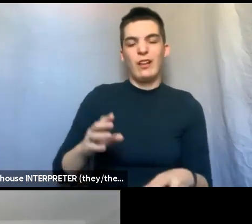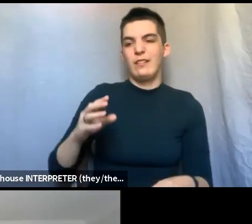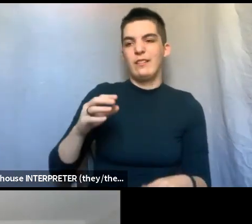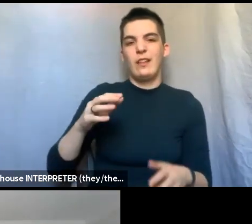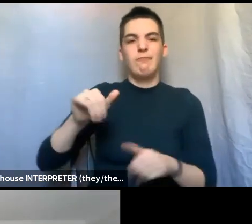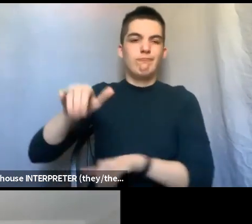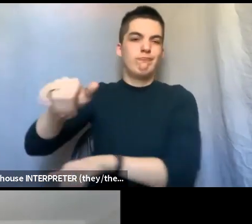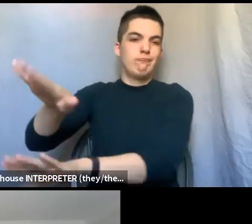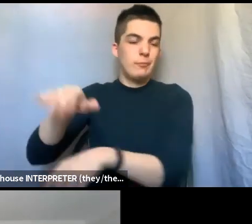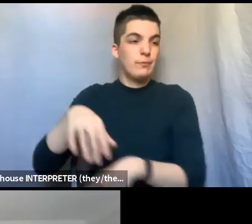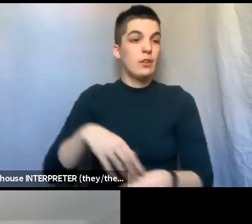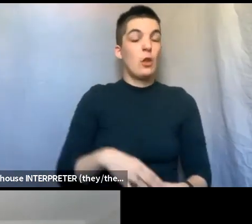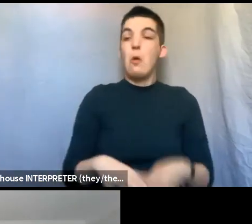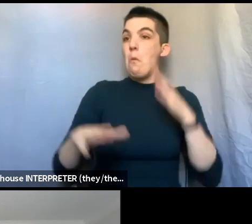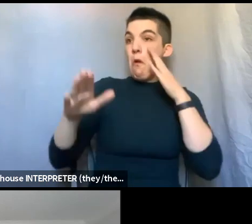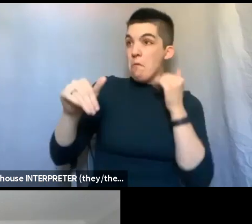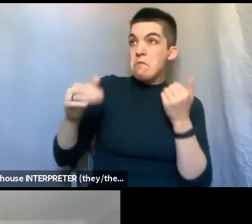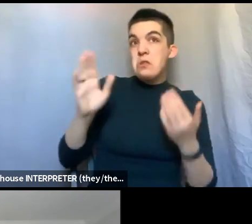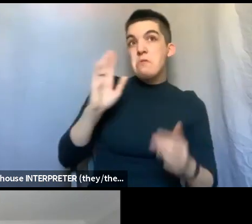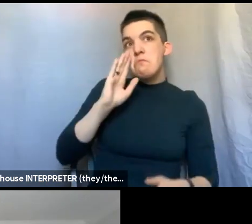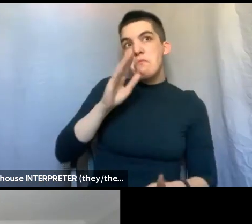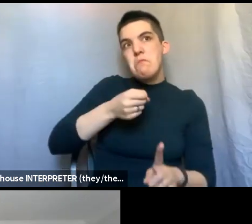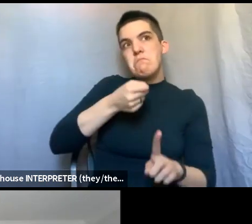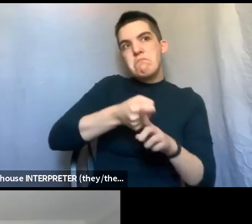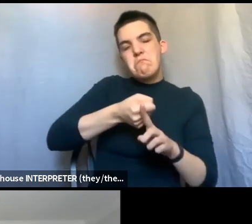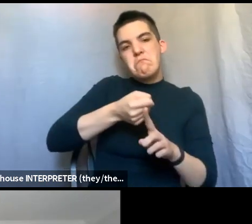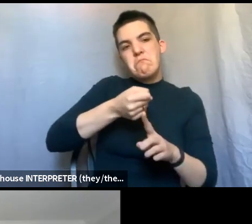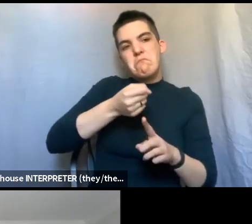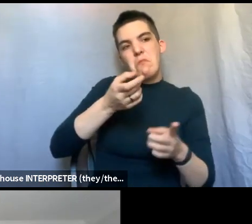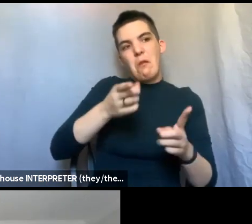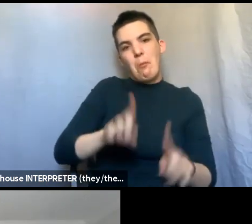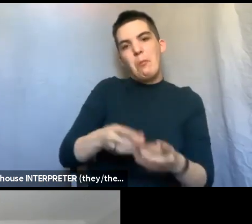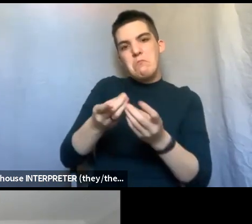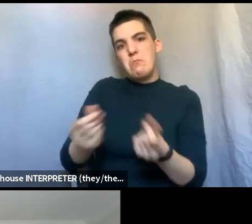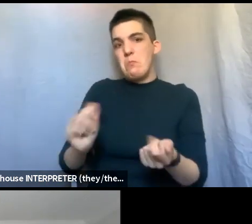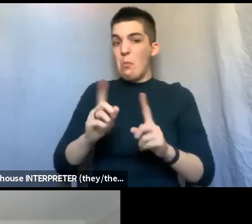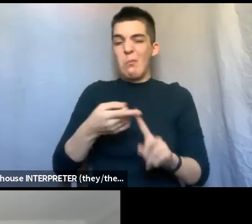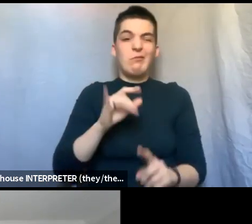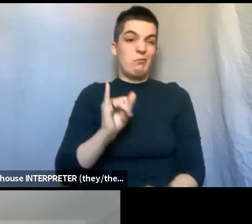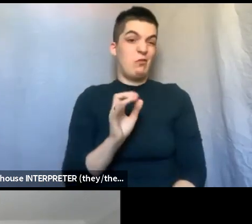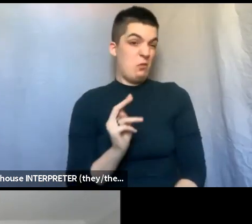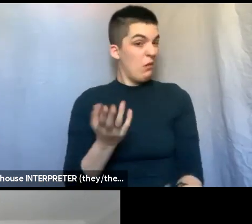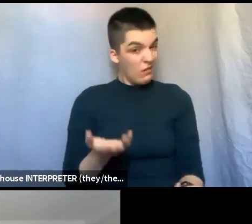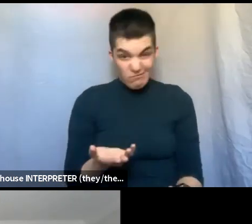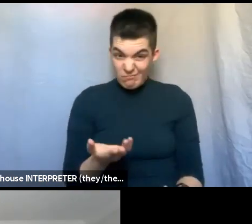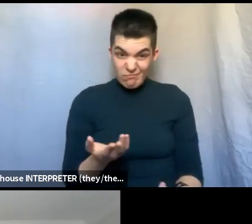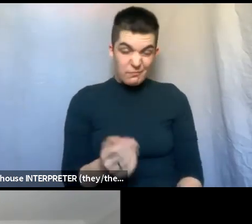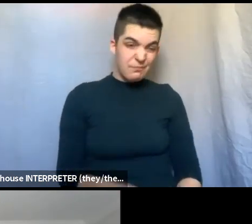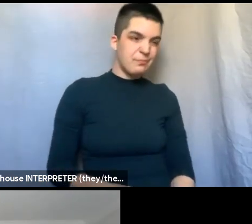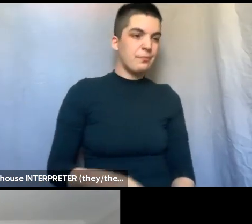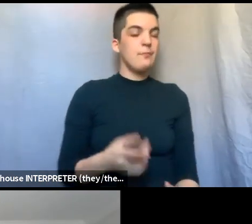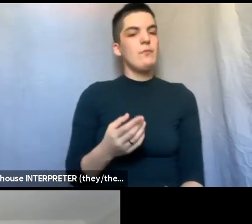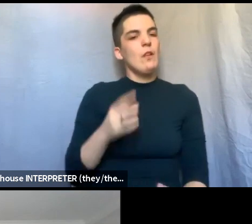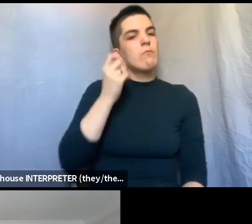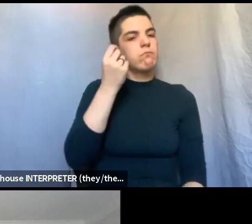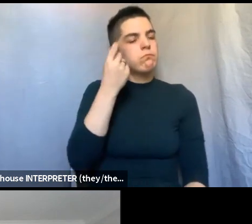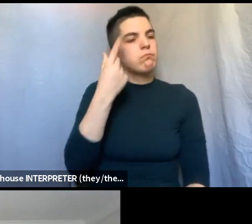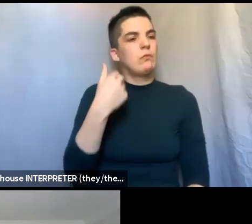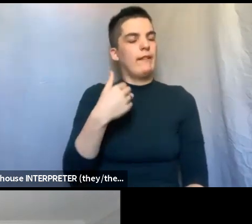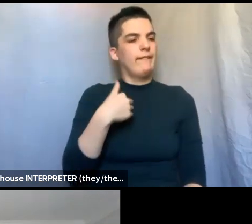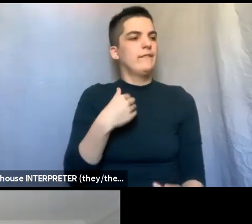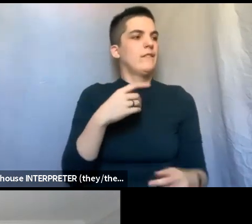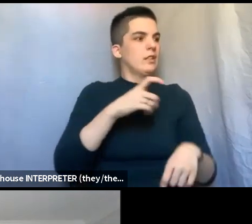hopeful, January. I think you should inform yourselves about theater artists in times that were equally challenging, and there